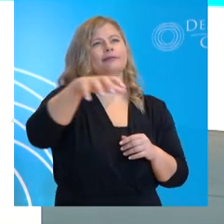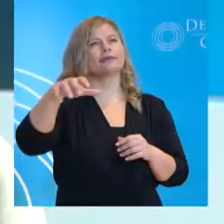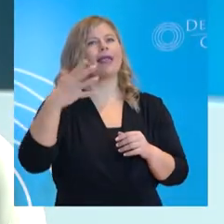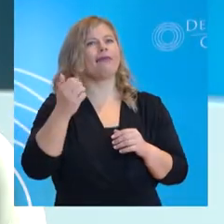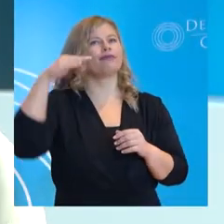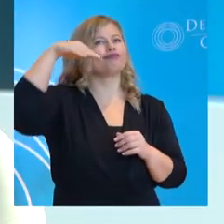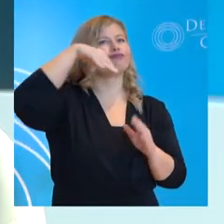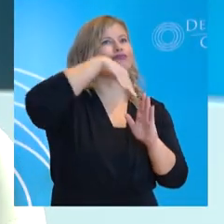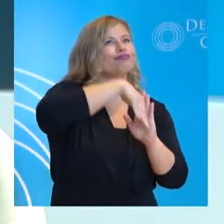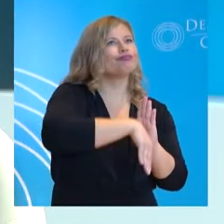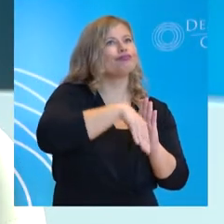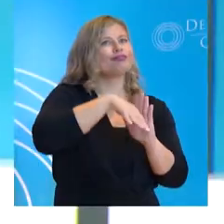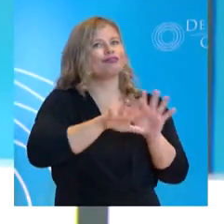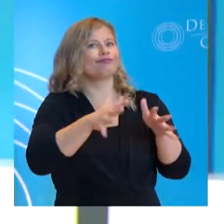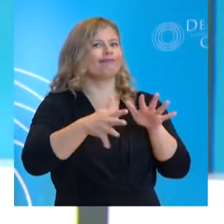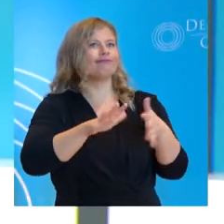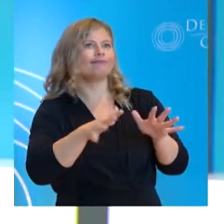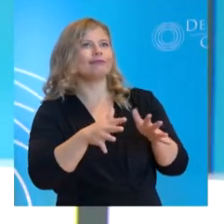milestone. Yes, because